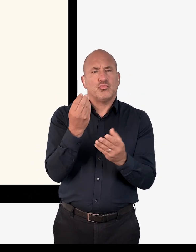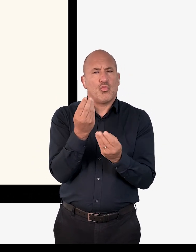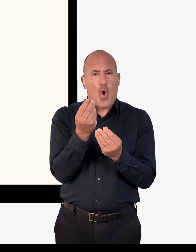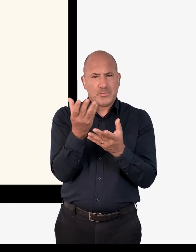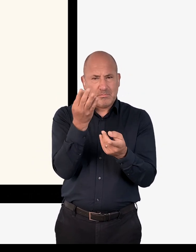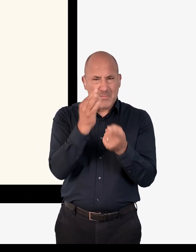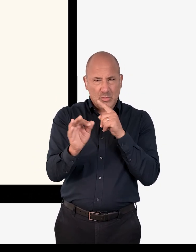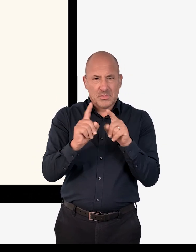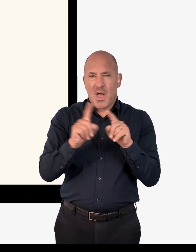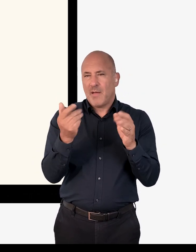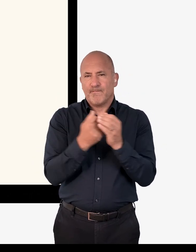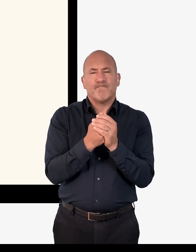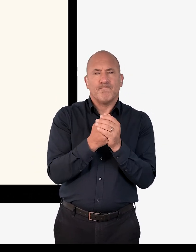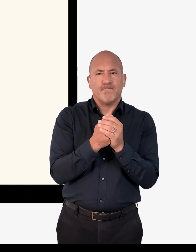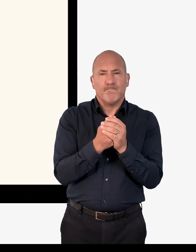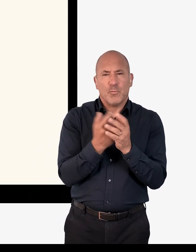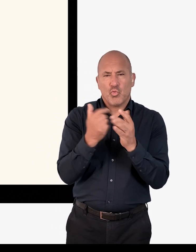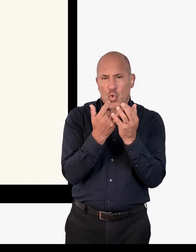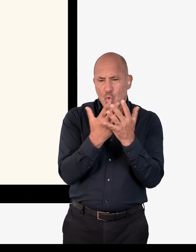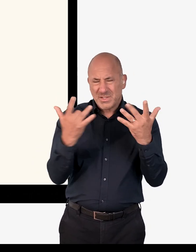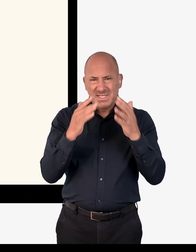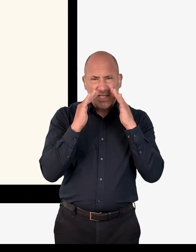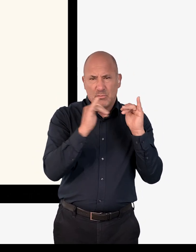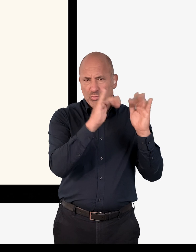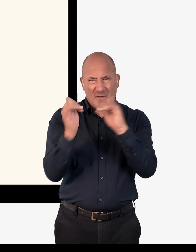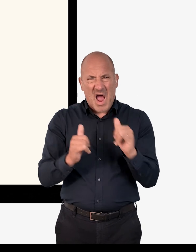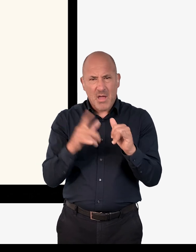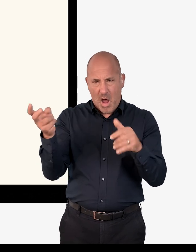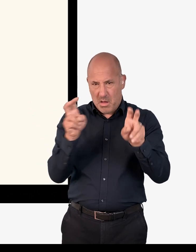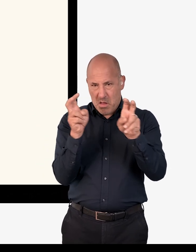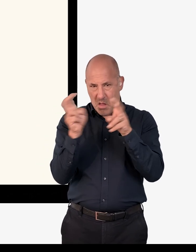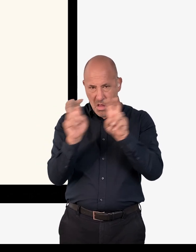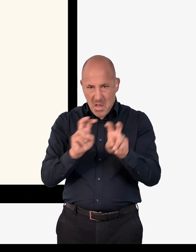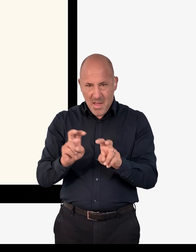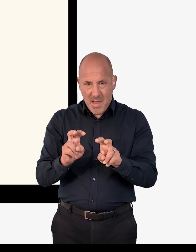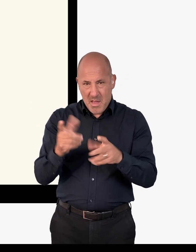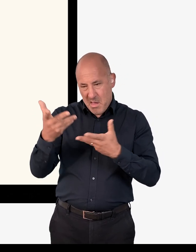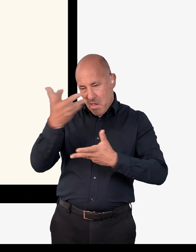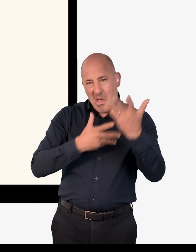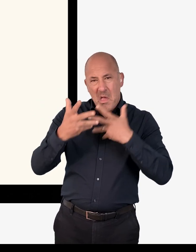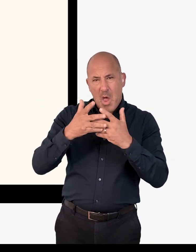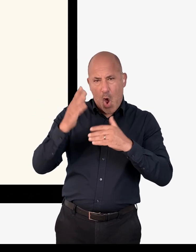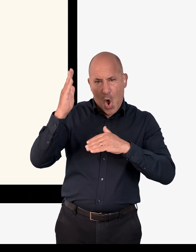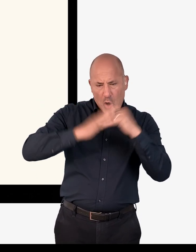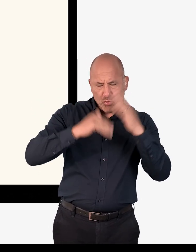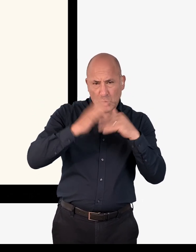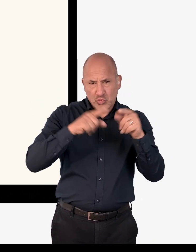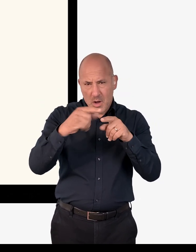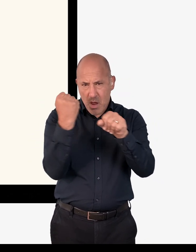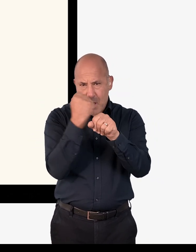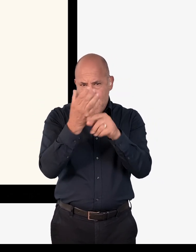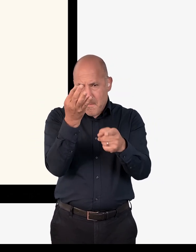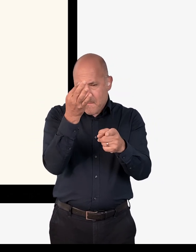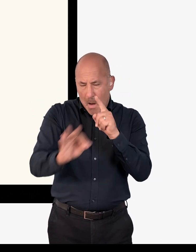industry-specific document prepared by a qualified cost specialist, such as a quantity surveyor. It